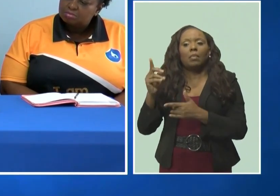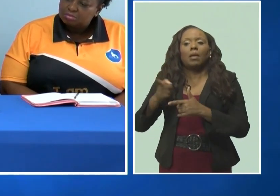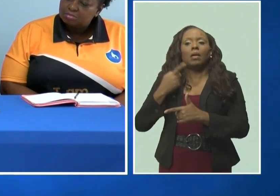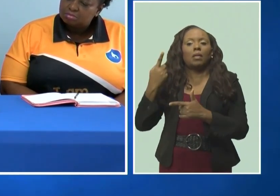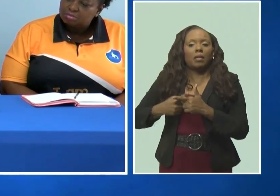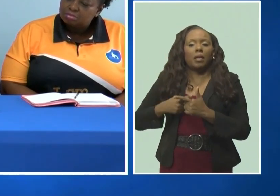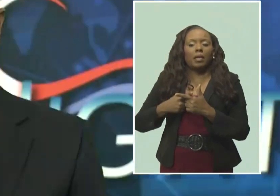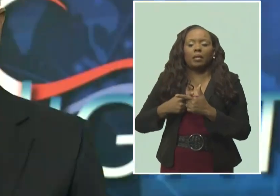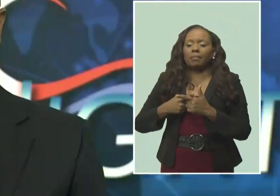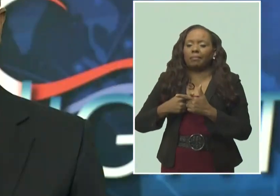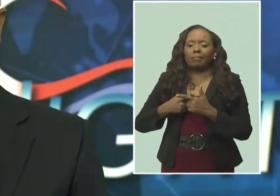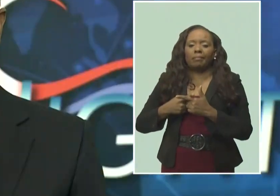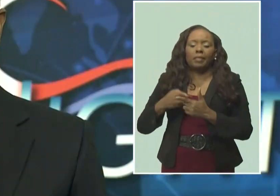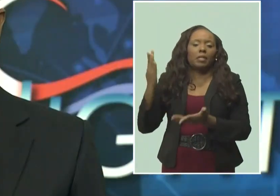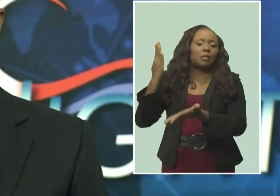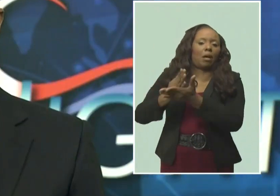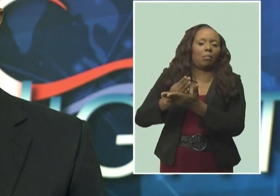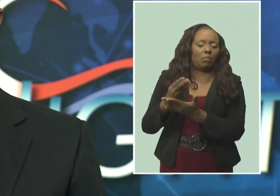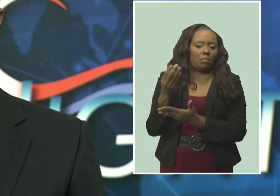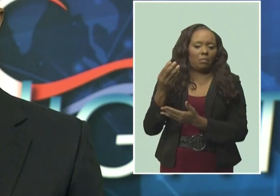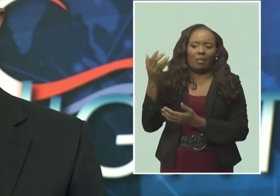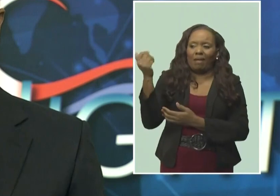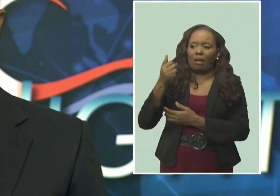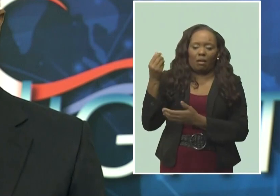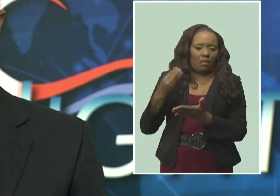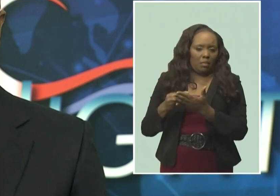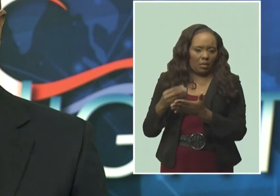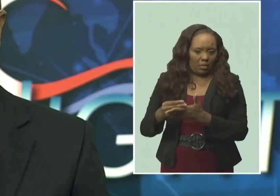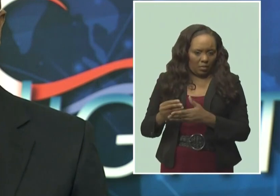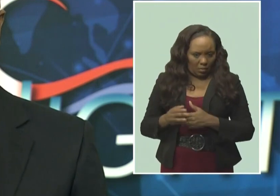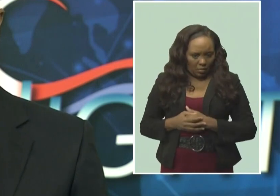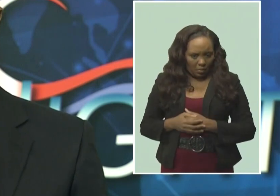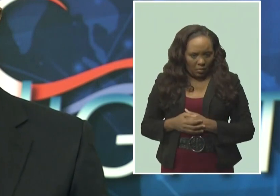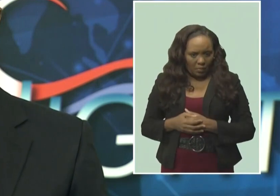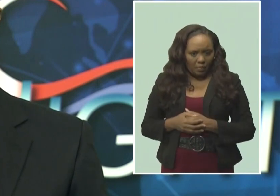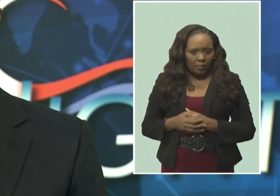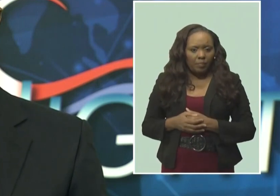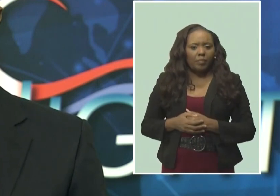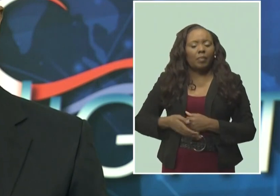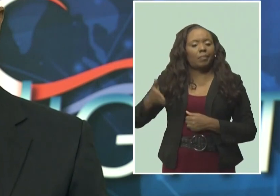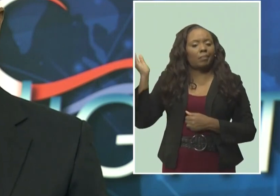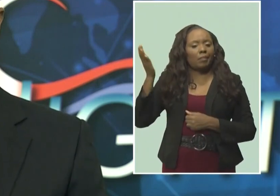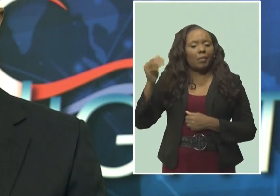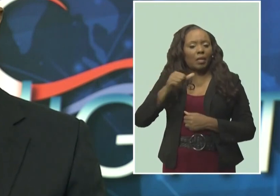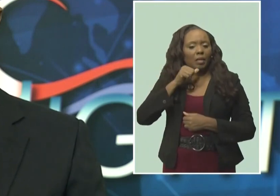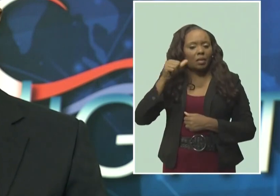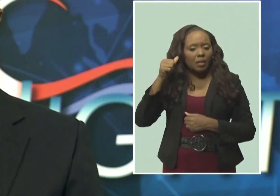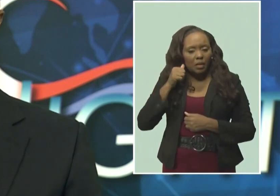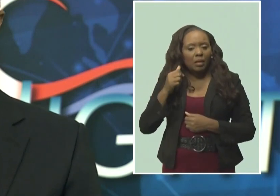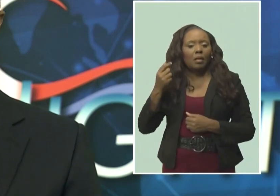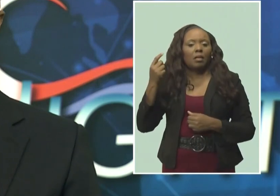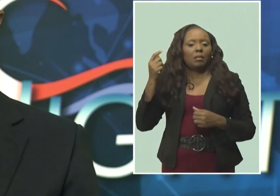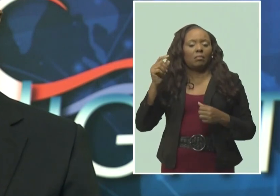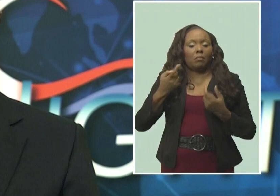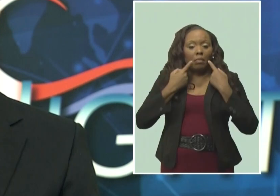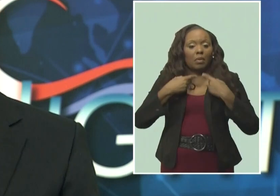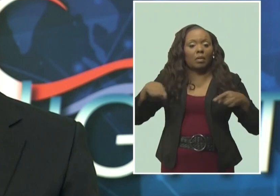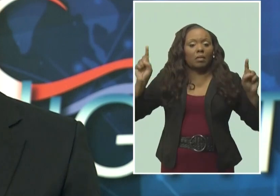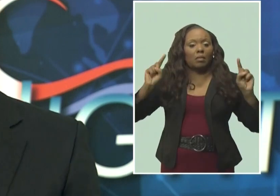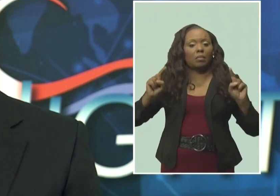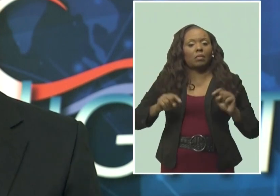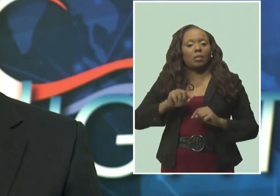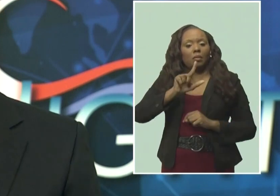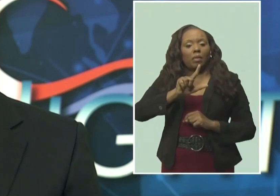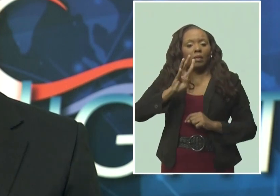you. Mr. Safri was speaking during a press conference on Wednesday to announce the commencement of the 24-hour shelter for